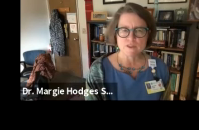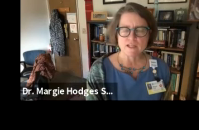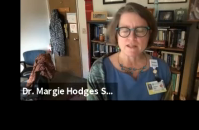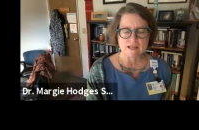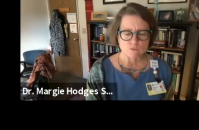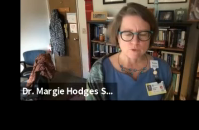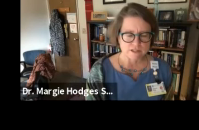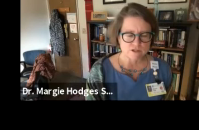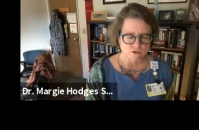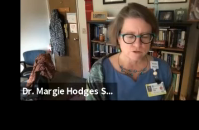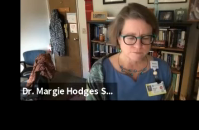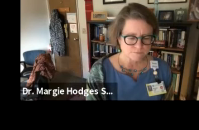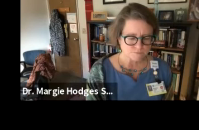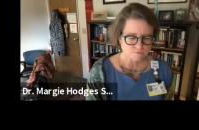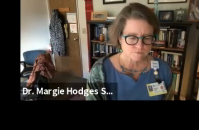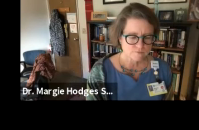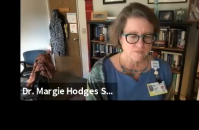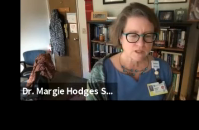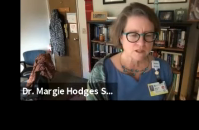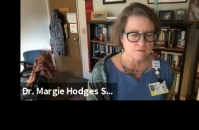occurs within that red circle.